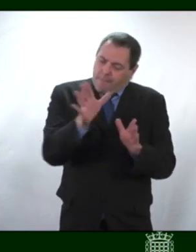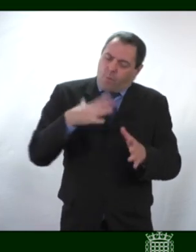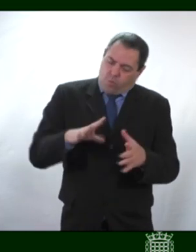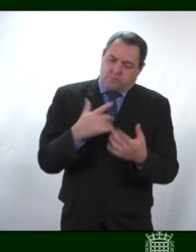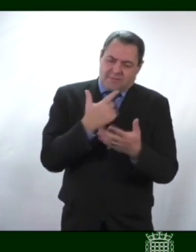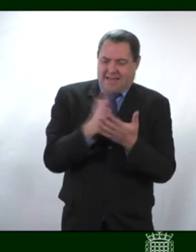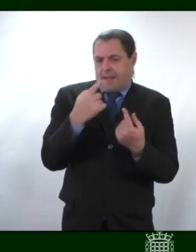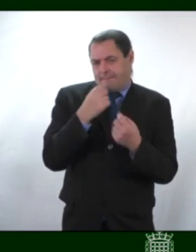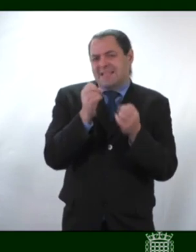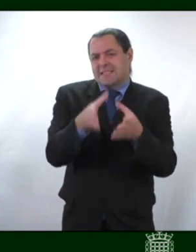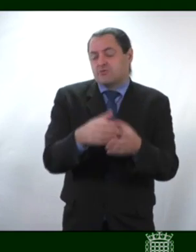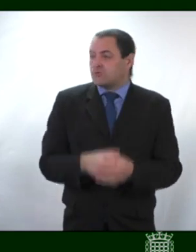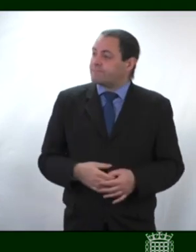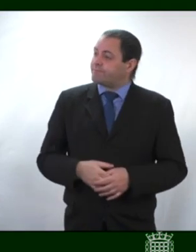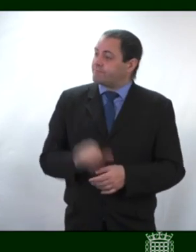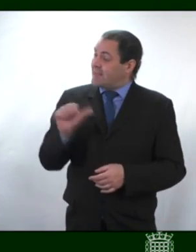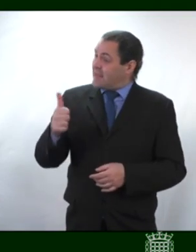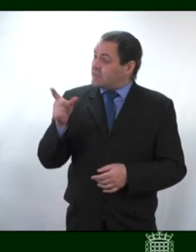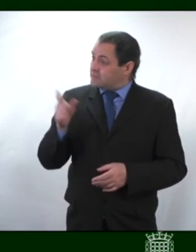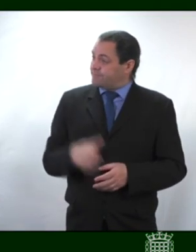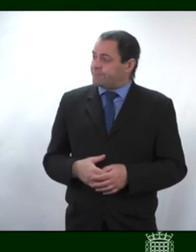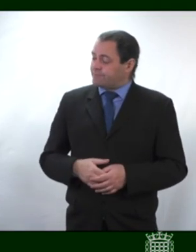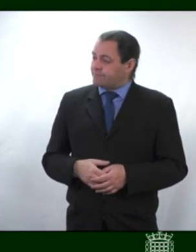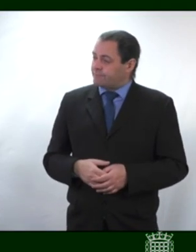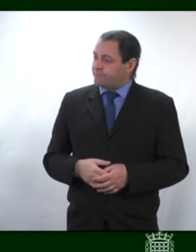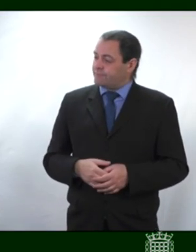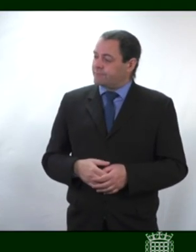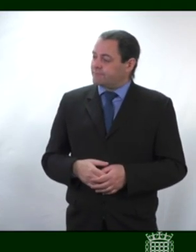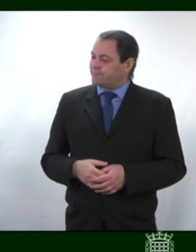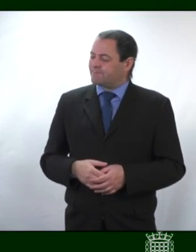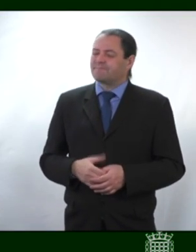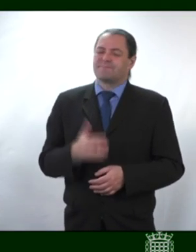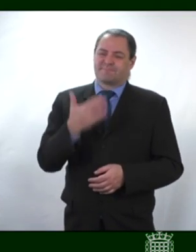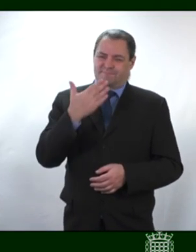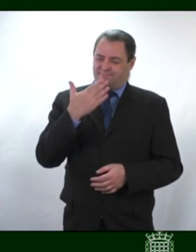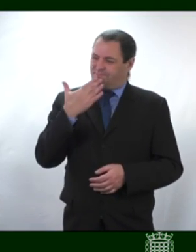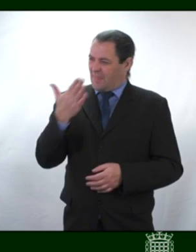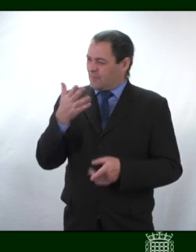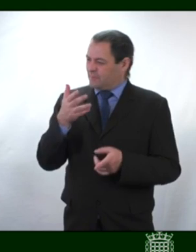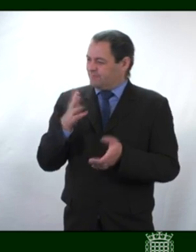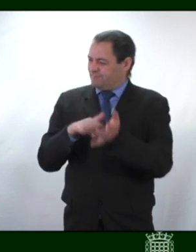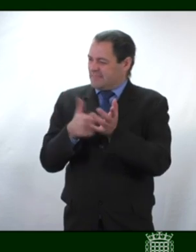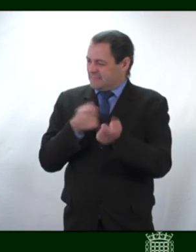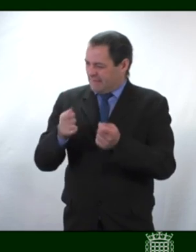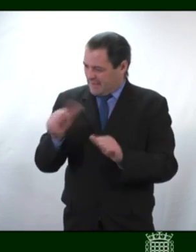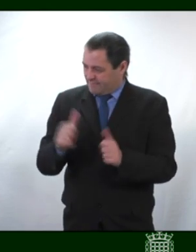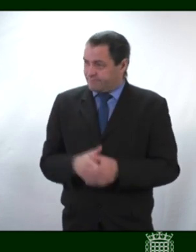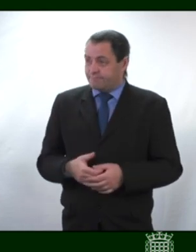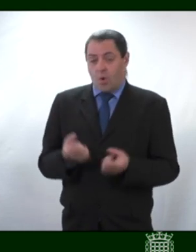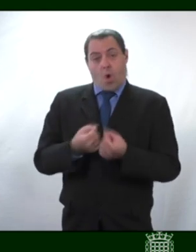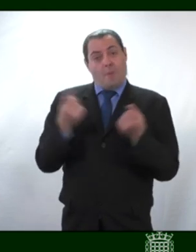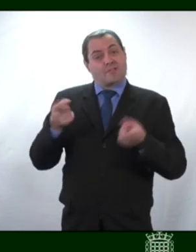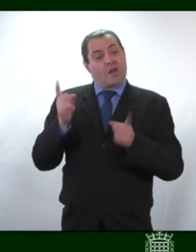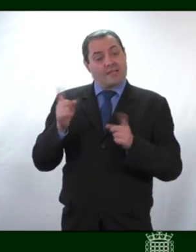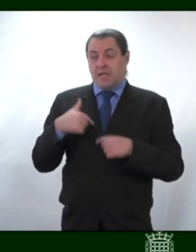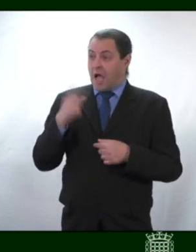times. Back to the House, Sir Peter Bottomley. Mr. Speaker, I think it's fair to say the opposition leader has been moderate. He